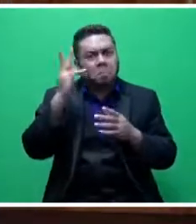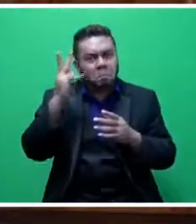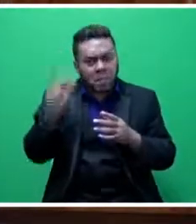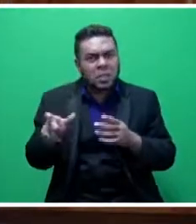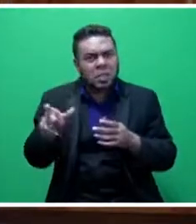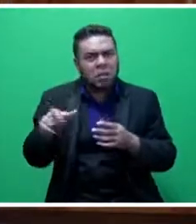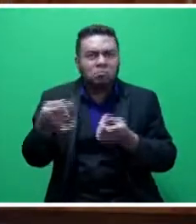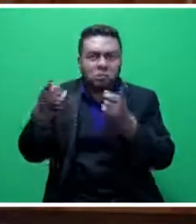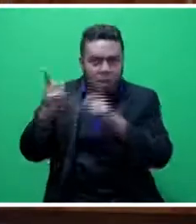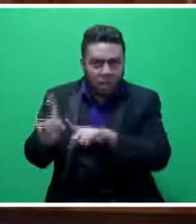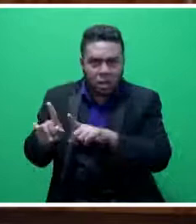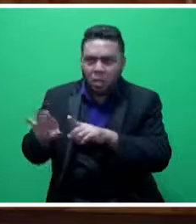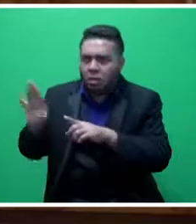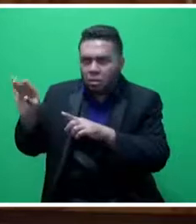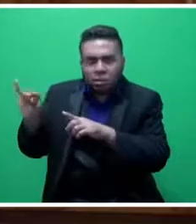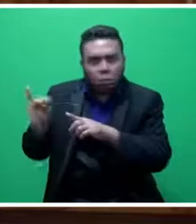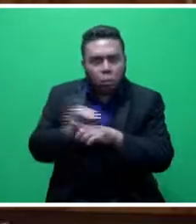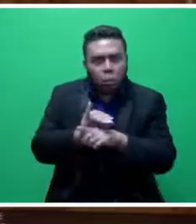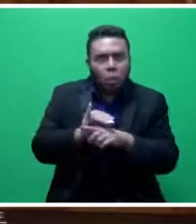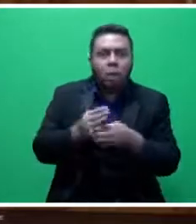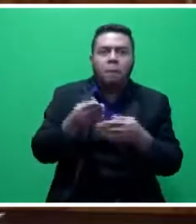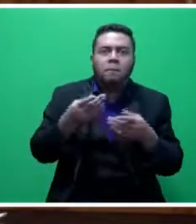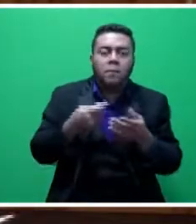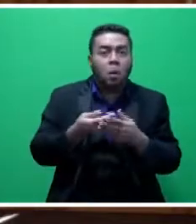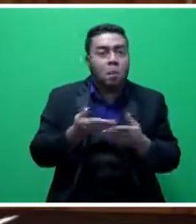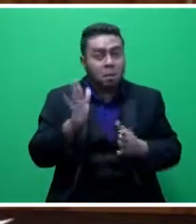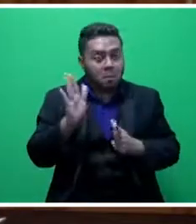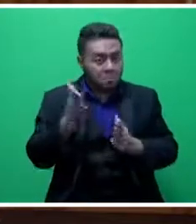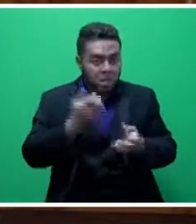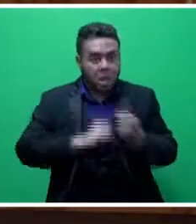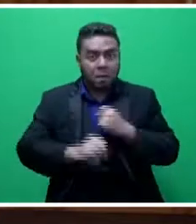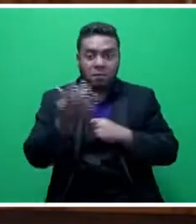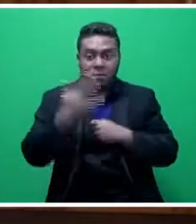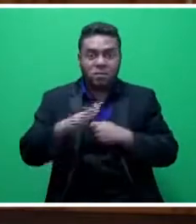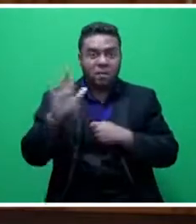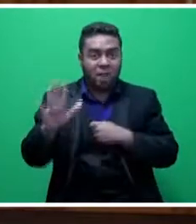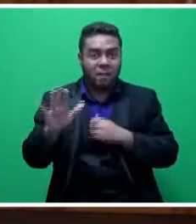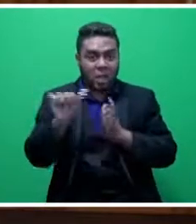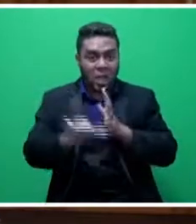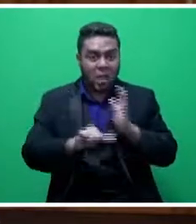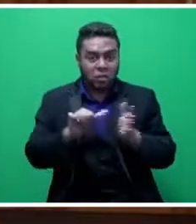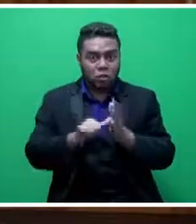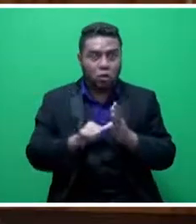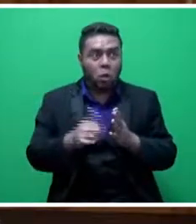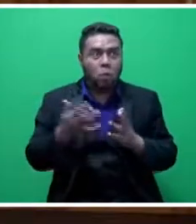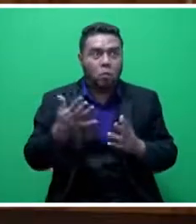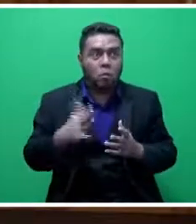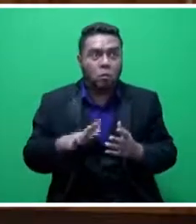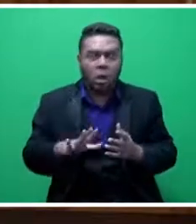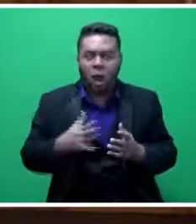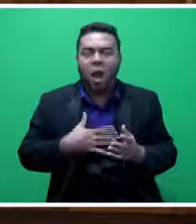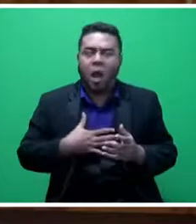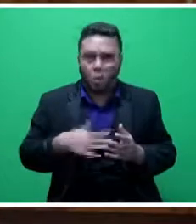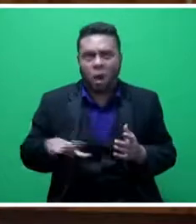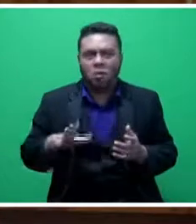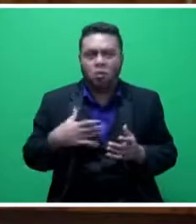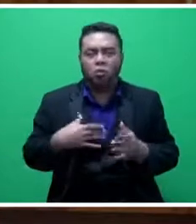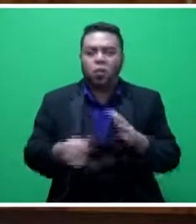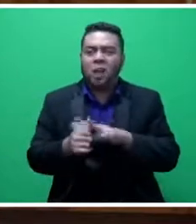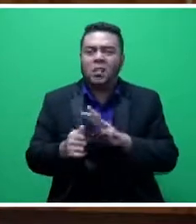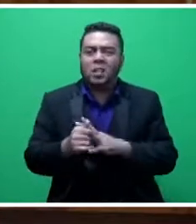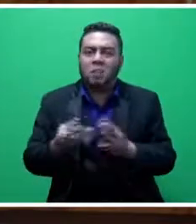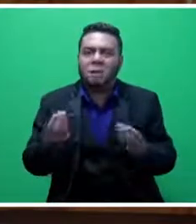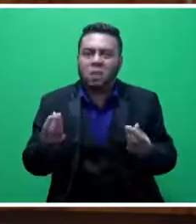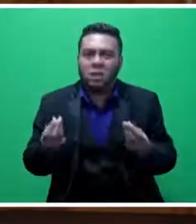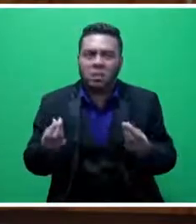sum. When a person turns 55, or when they wish to sort of say that, okay, I now want to access my funds, because